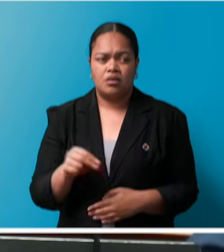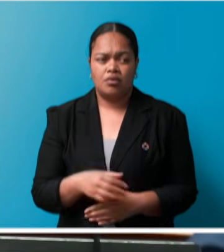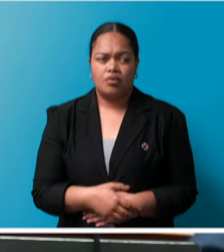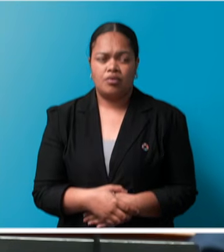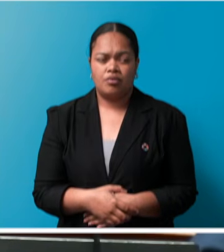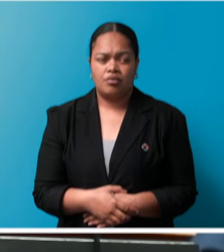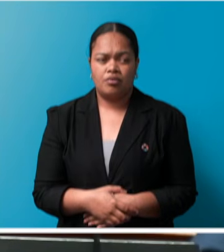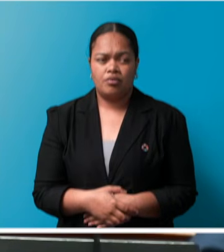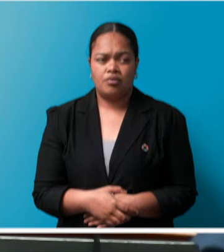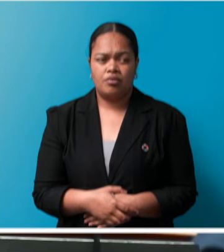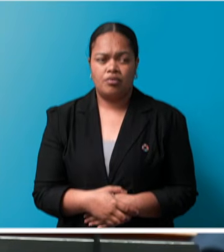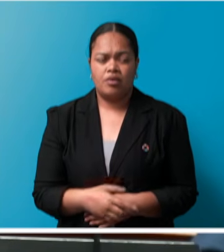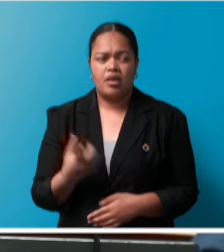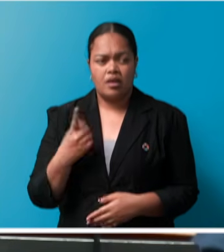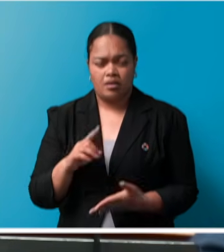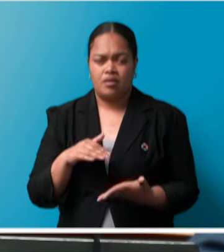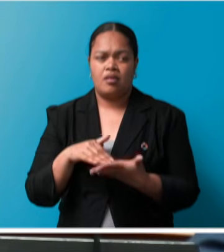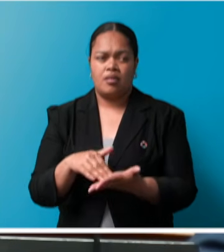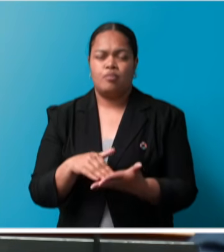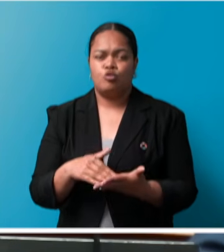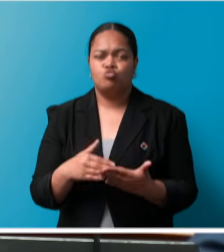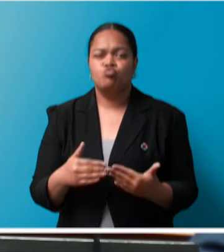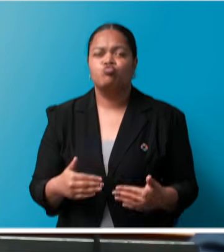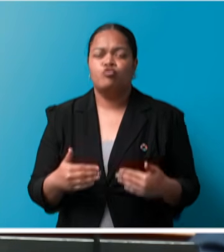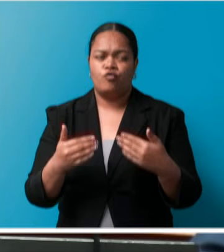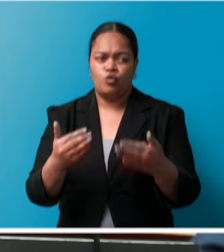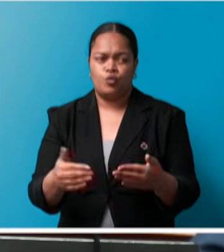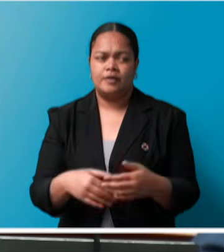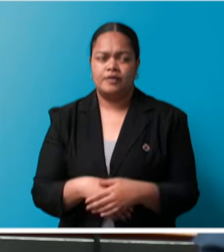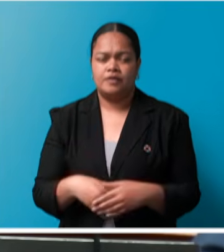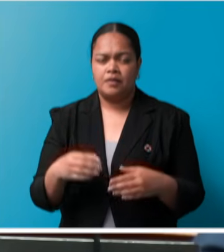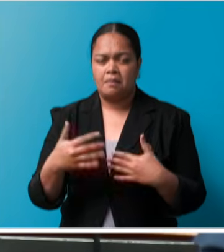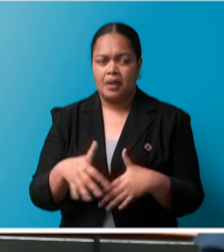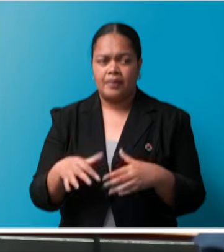and helped move forward public enterprise.